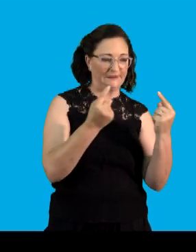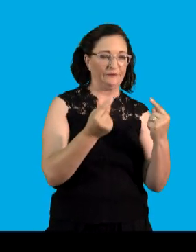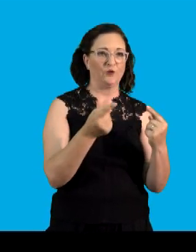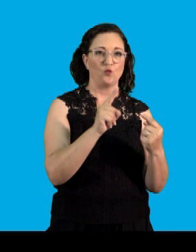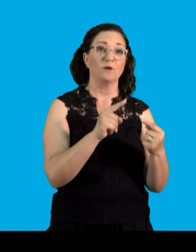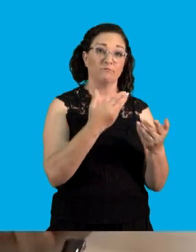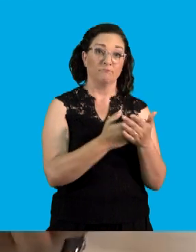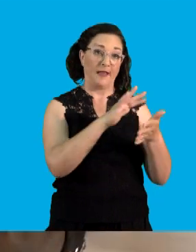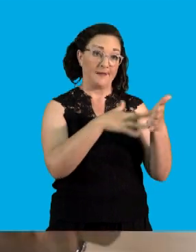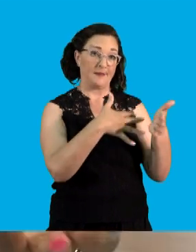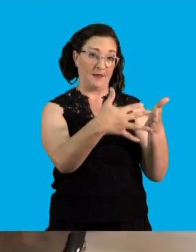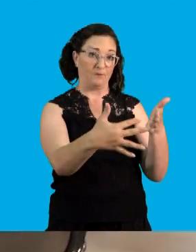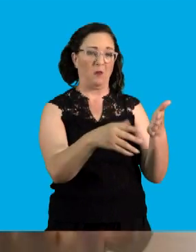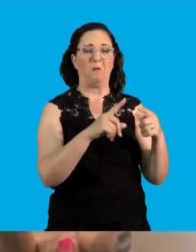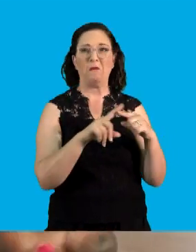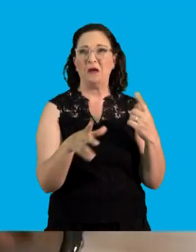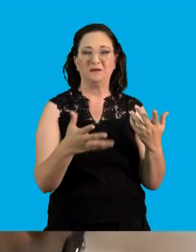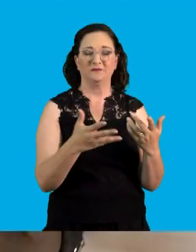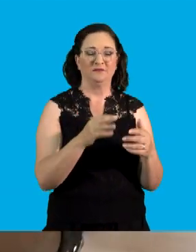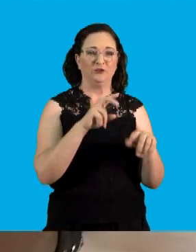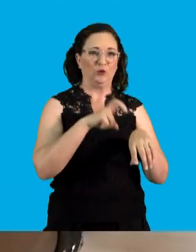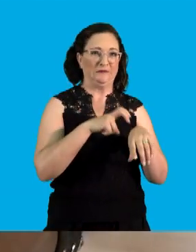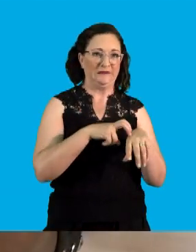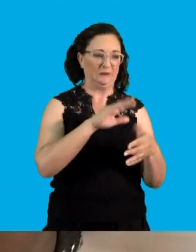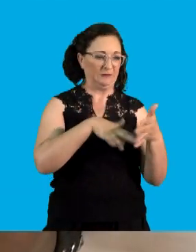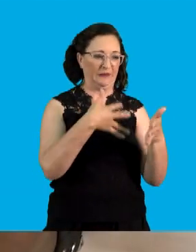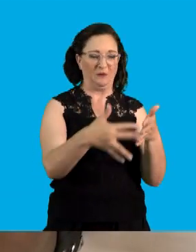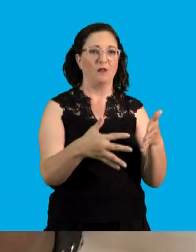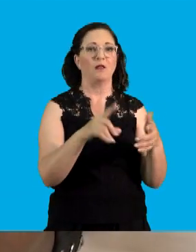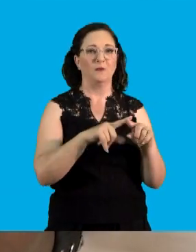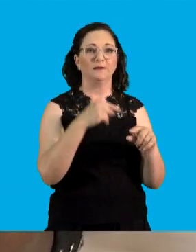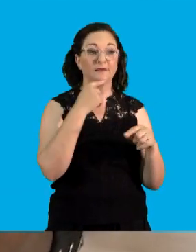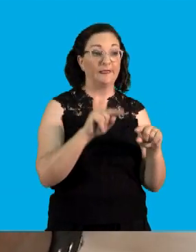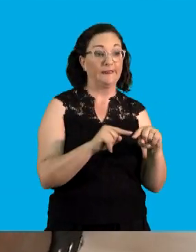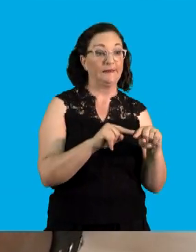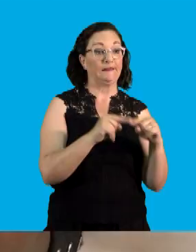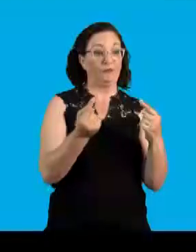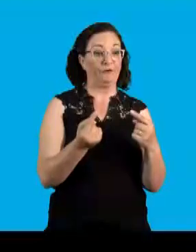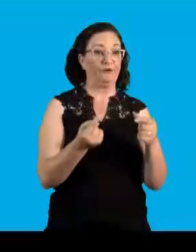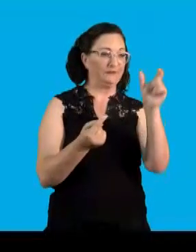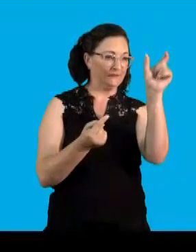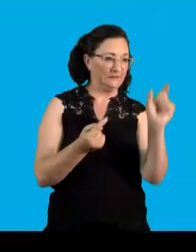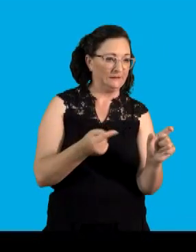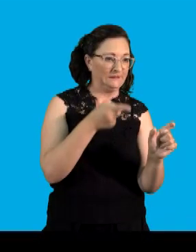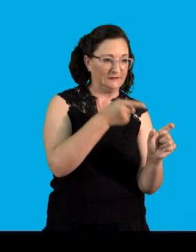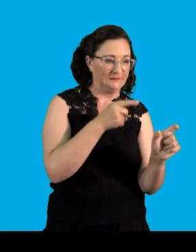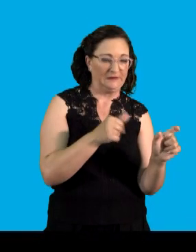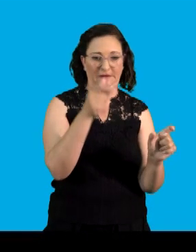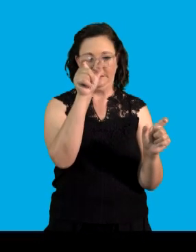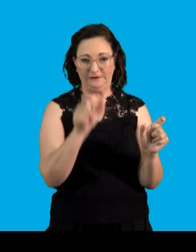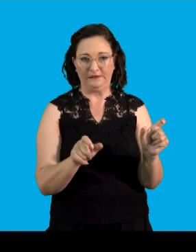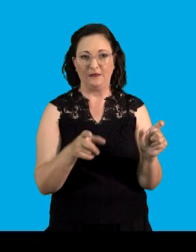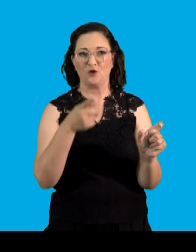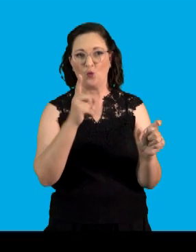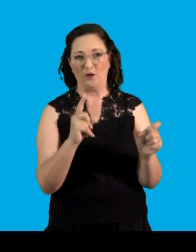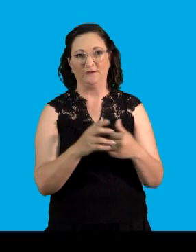of a table, but if it's not in the form of a table, it's fine. You will not be penalized for that. So the difference or distinction does not have to link, but